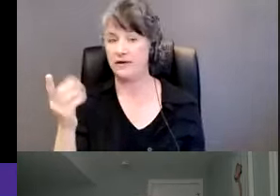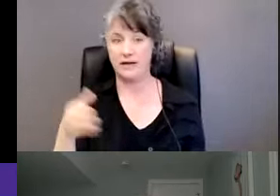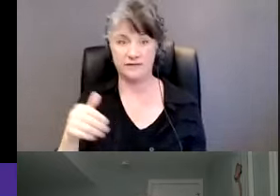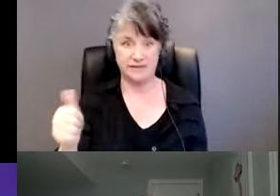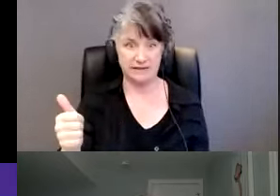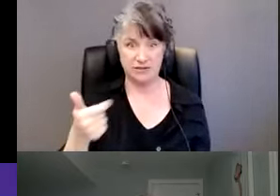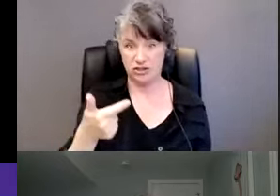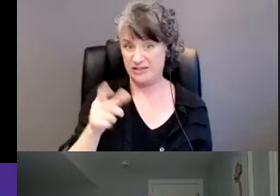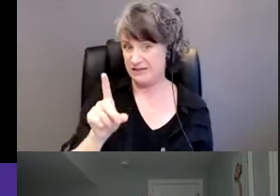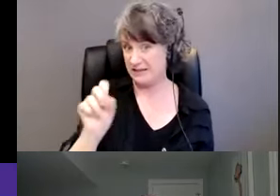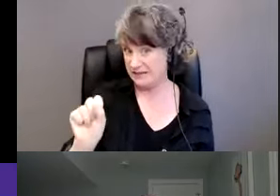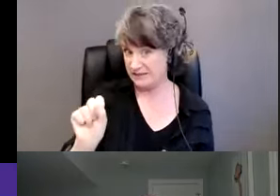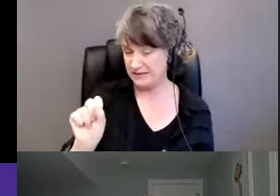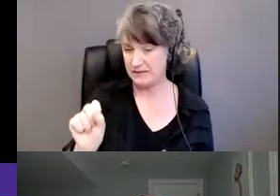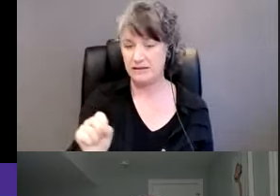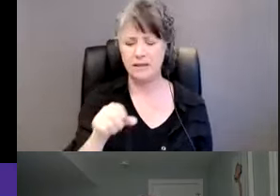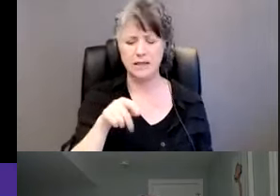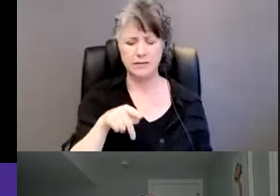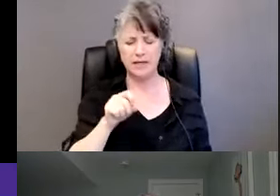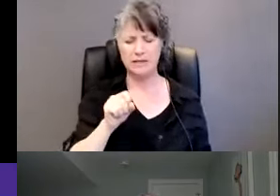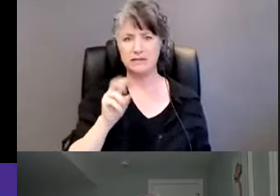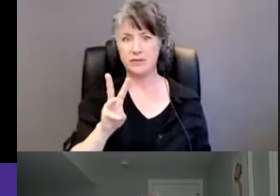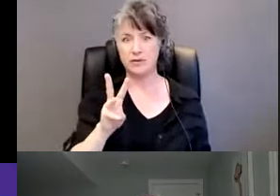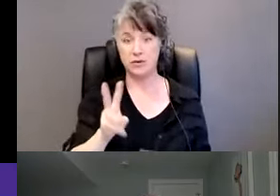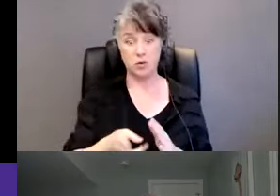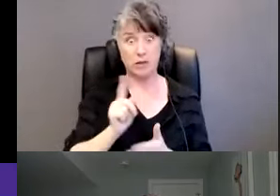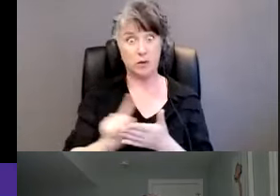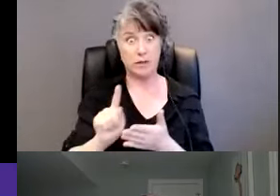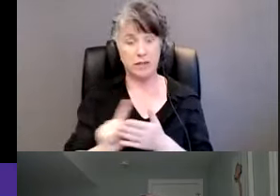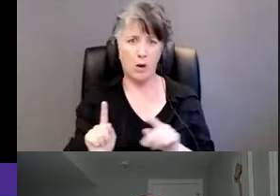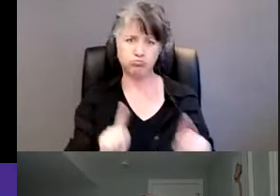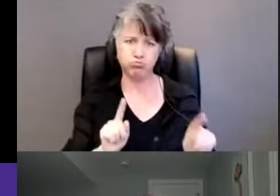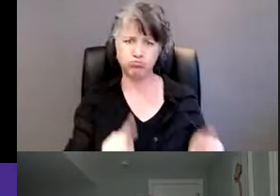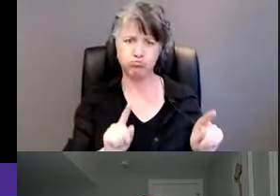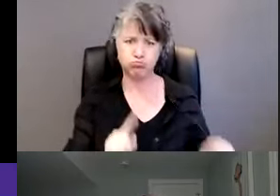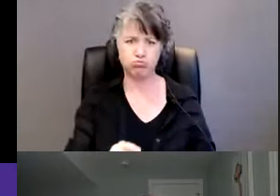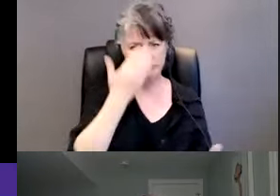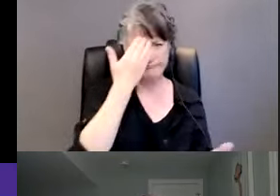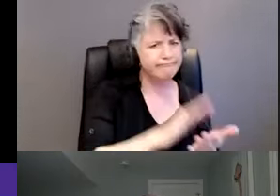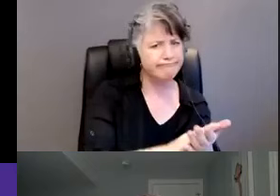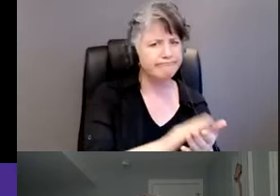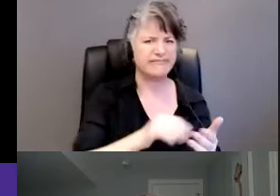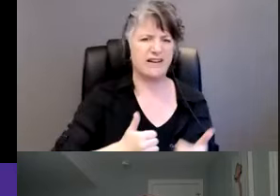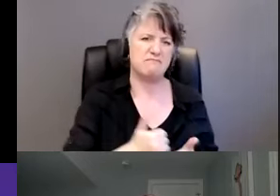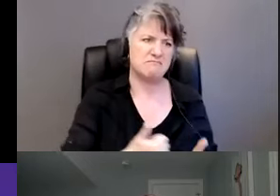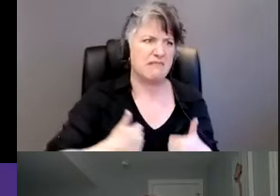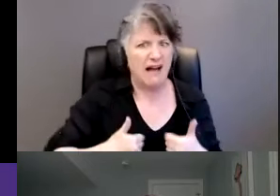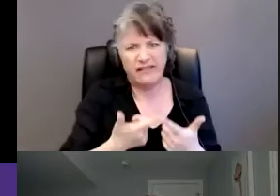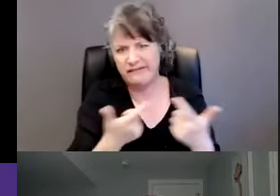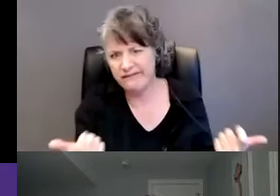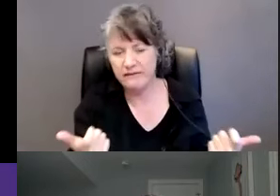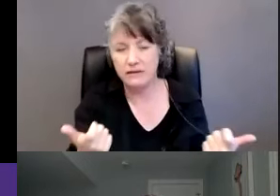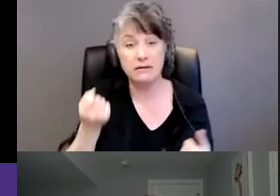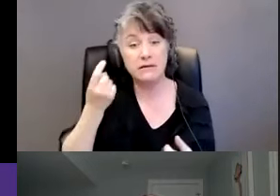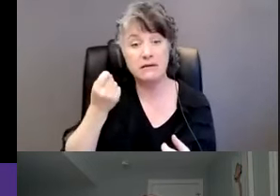PSW supports were placed in the home 2 times a week, as Mr. Smith required further assistance with bathing. The couple, however, have